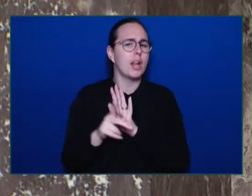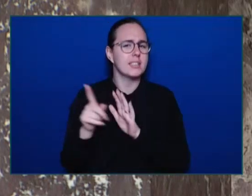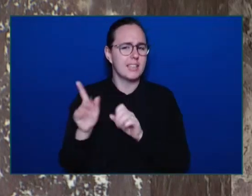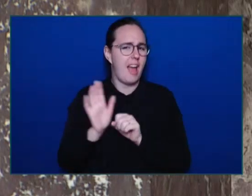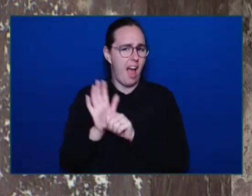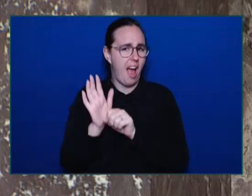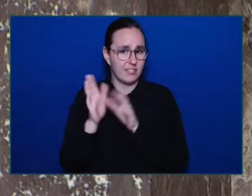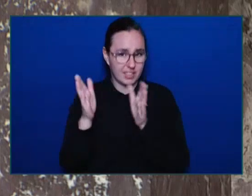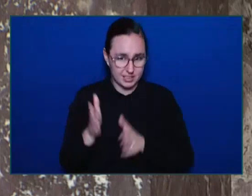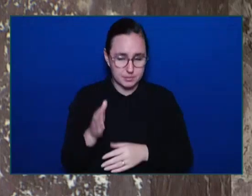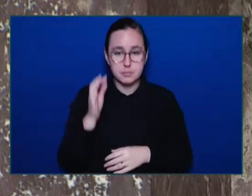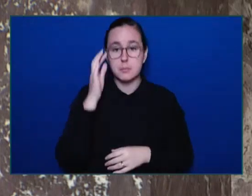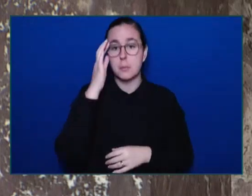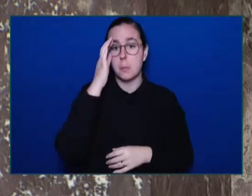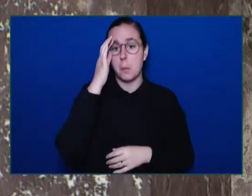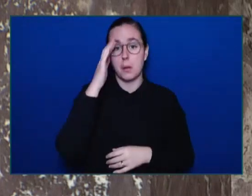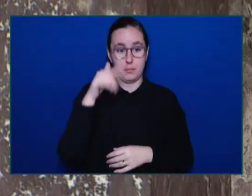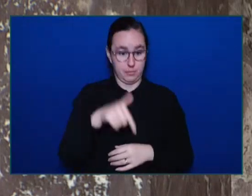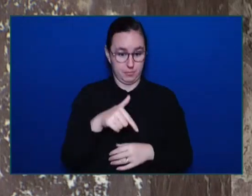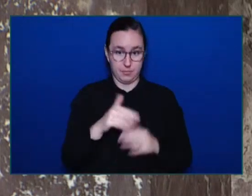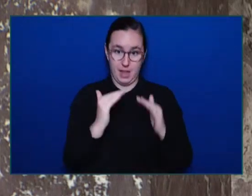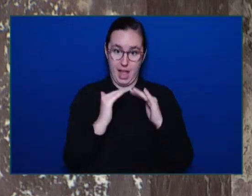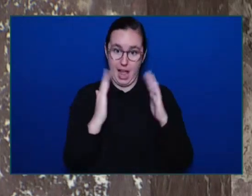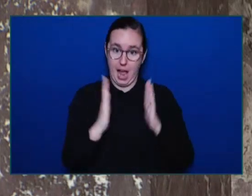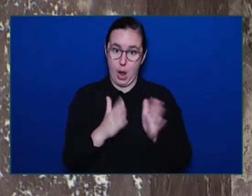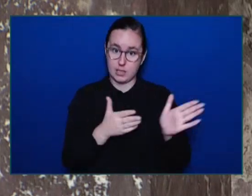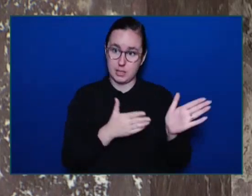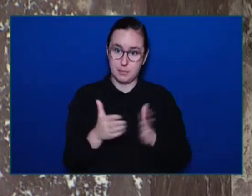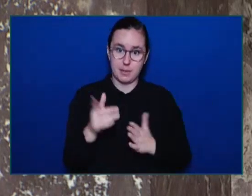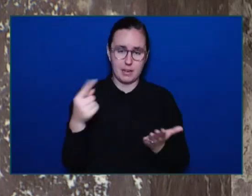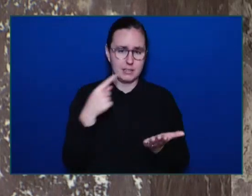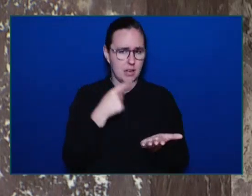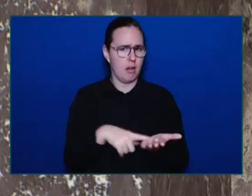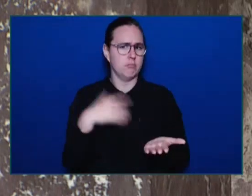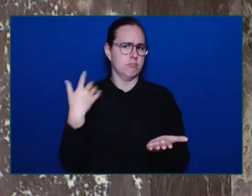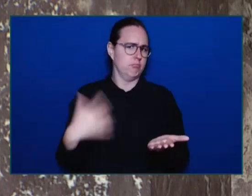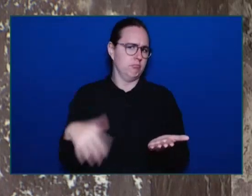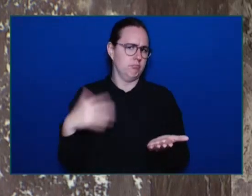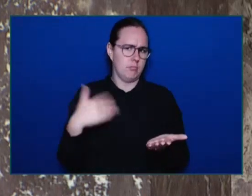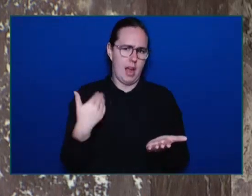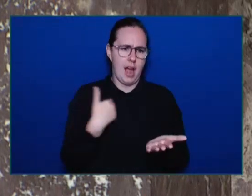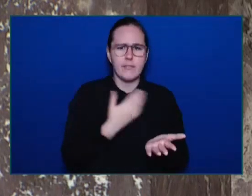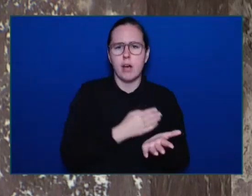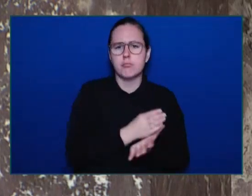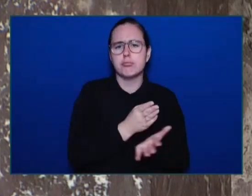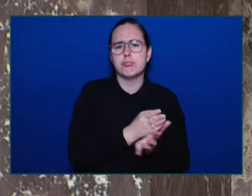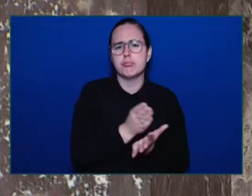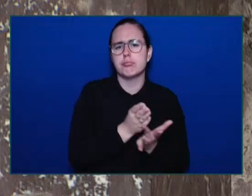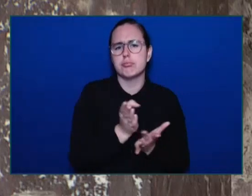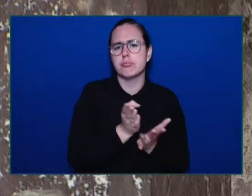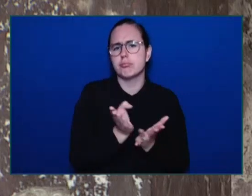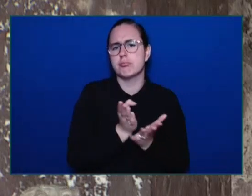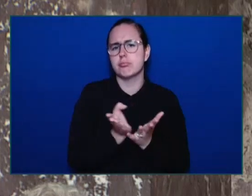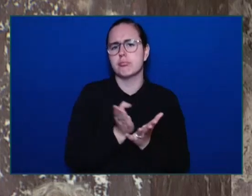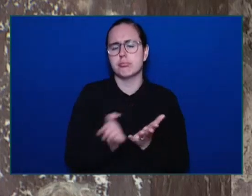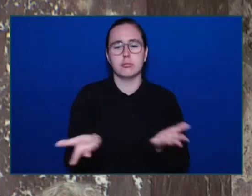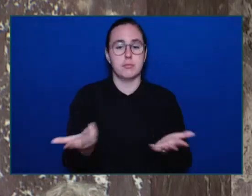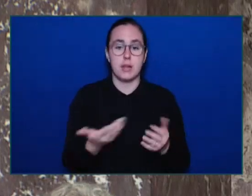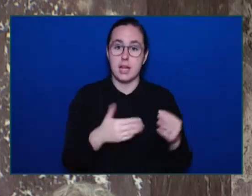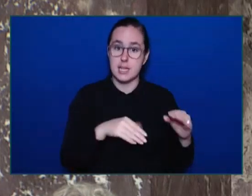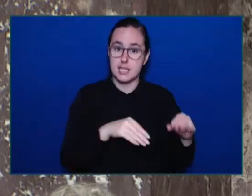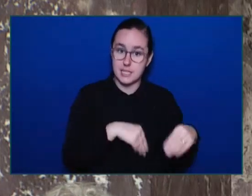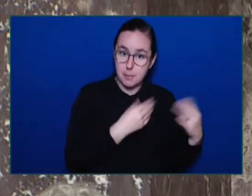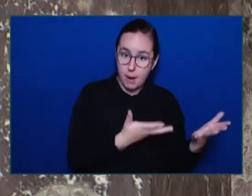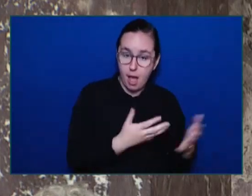in terms of housing policy. It covers supply, it covers demand, and it covers finance, which I think is a really smart way of moving